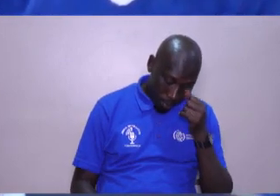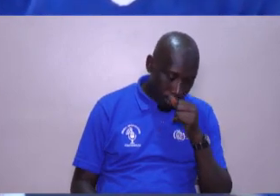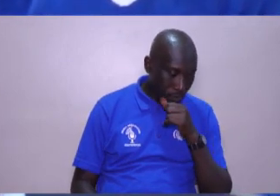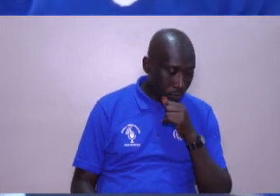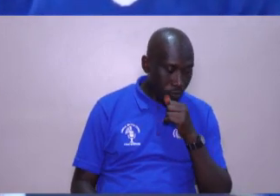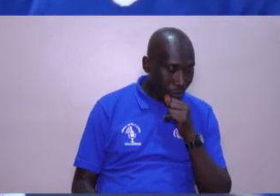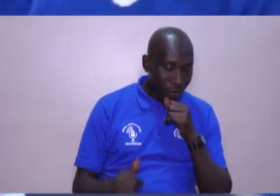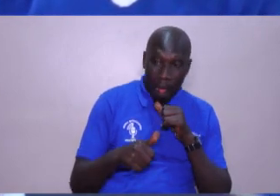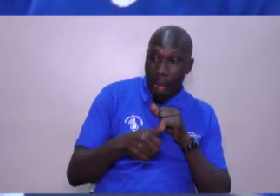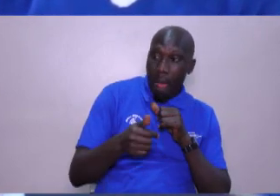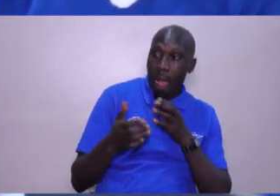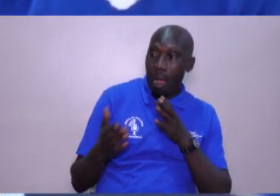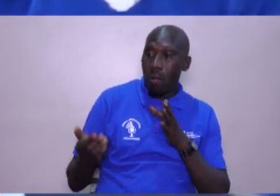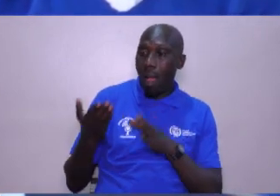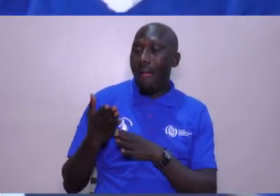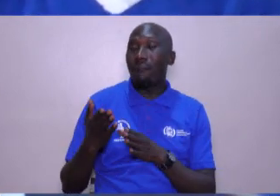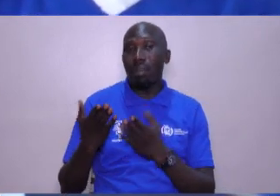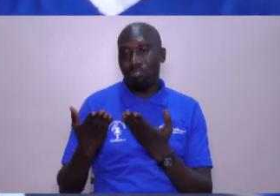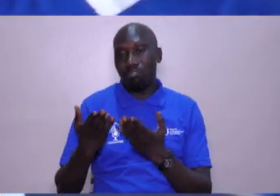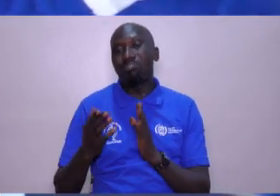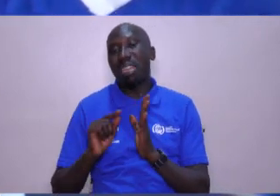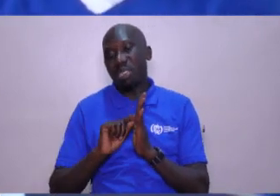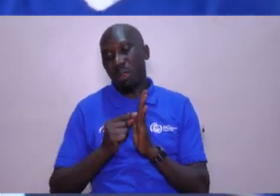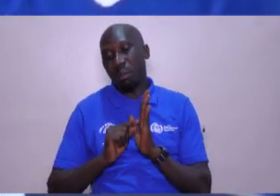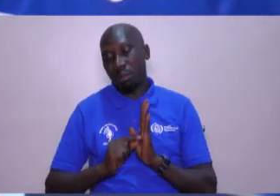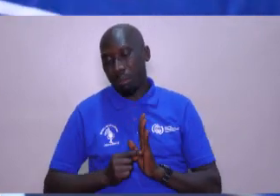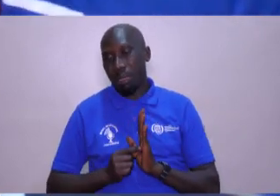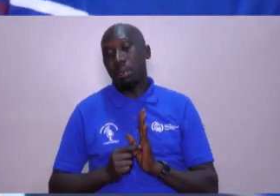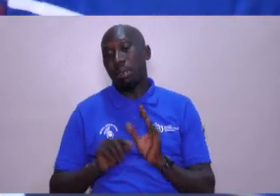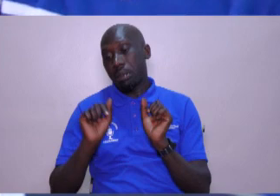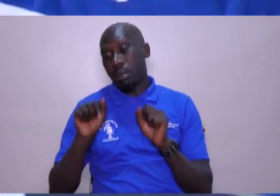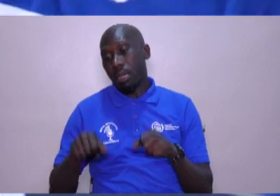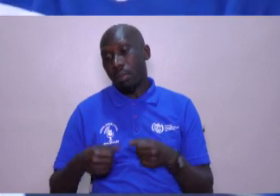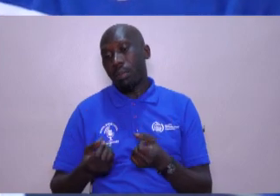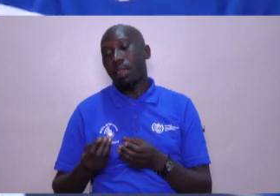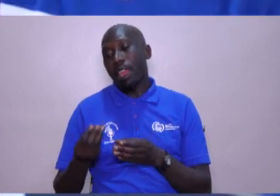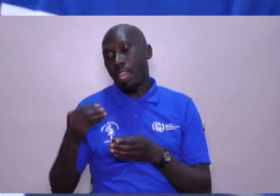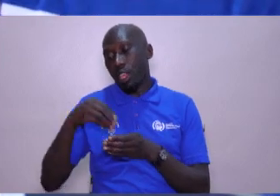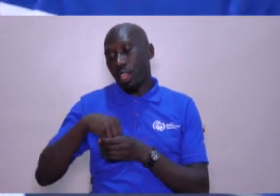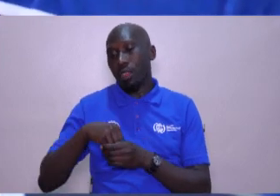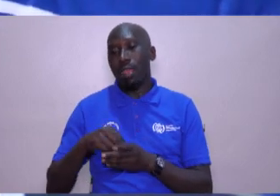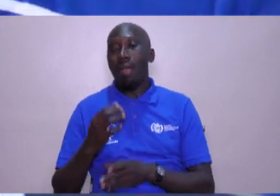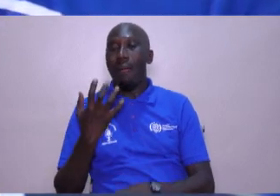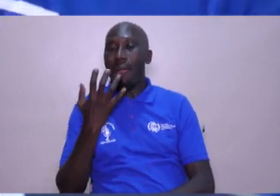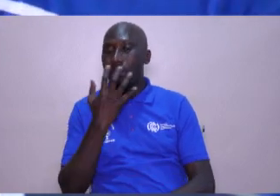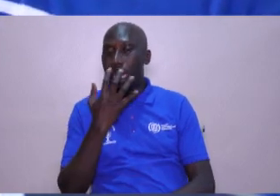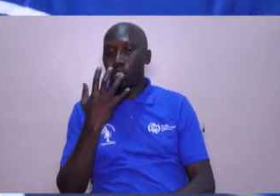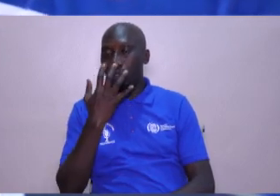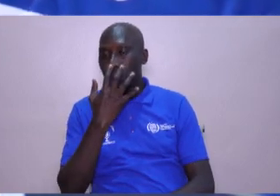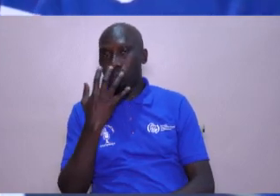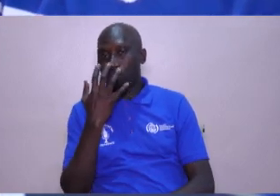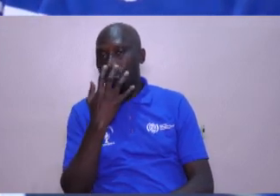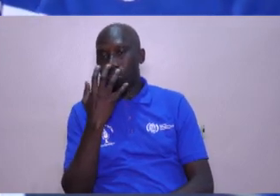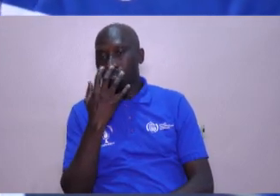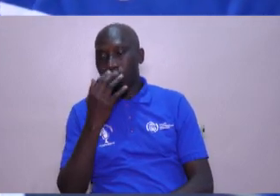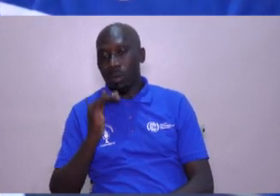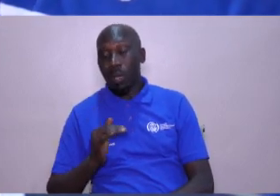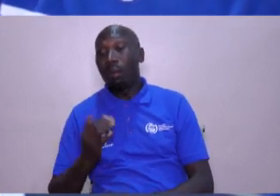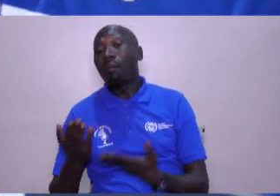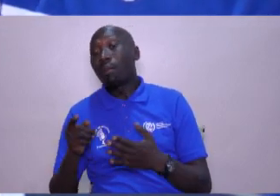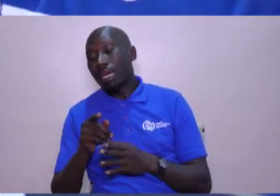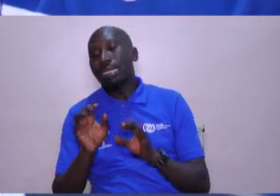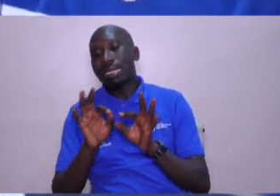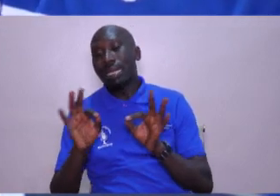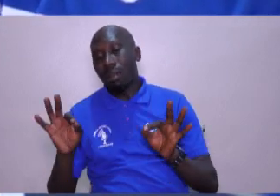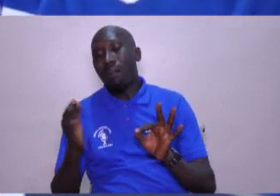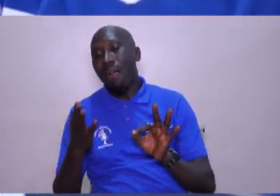got instructions, which will be indicated in the animation that you see. That text